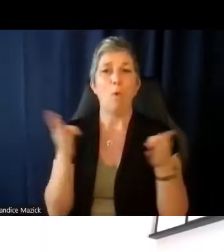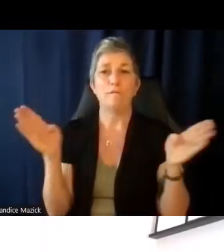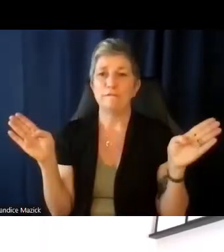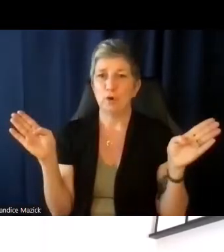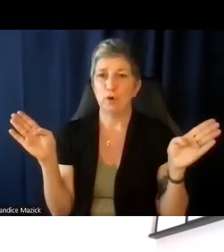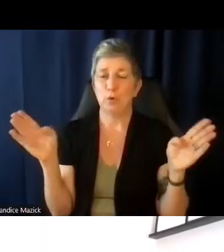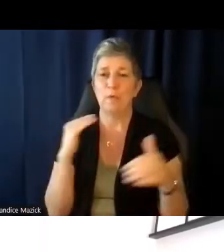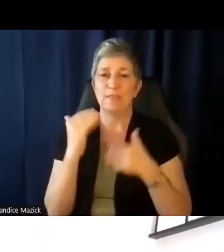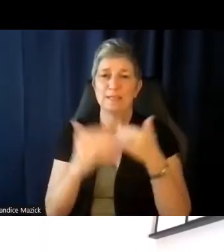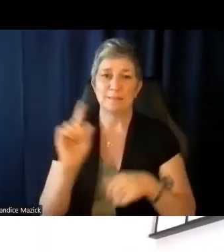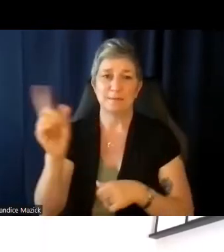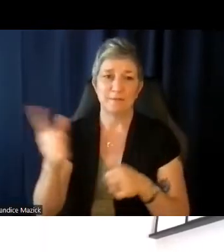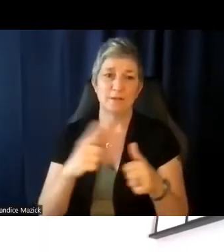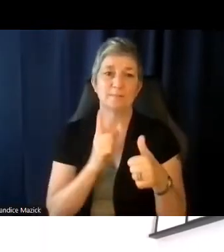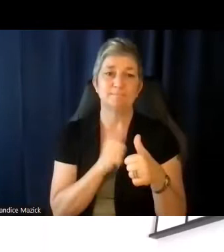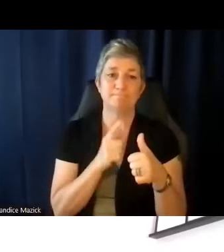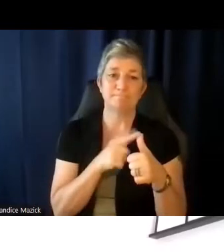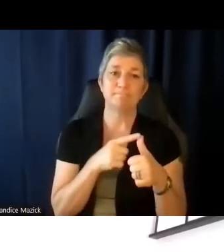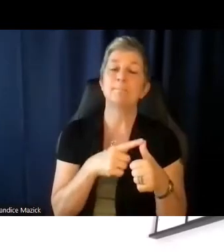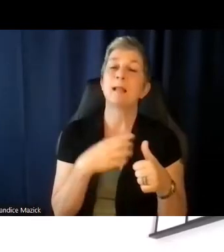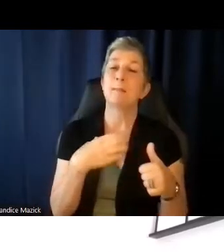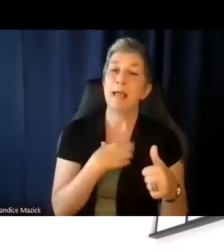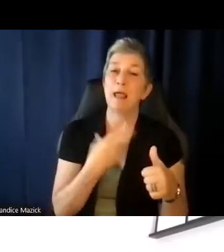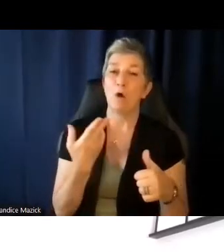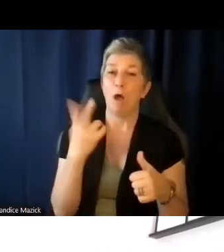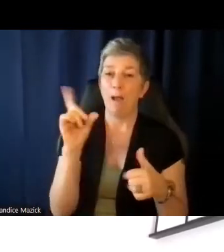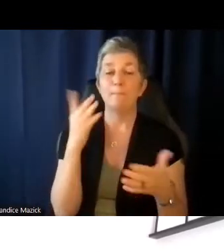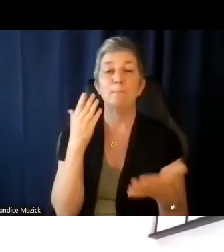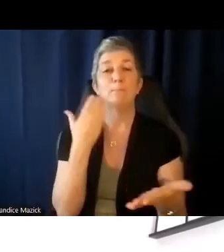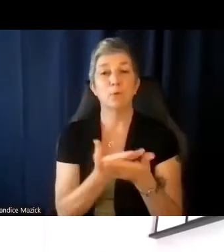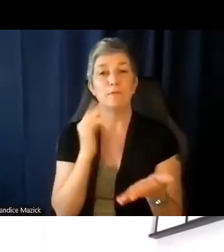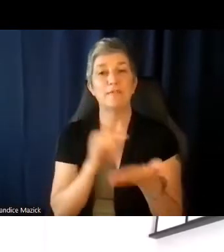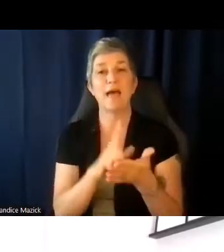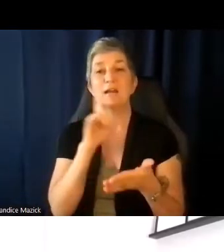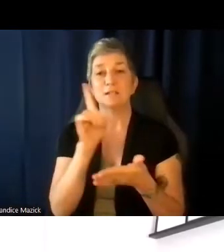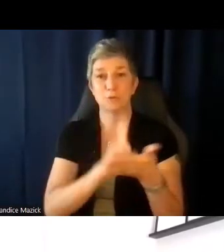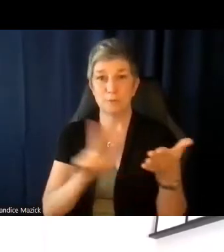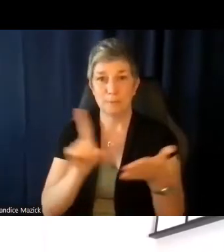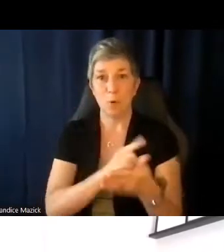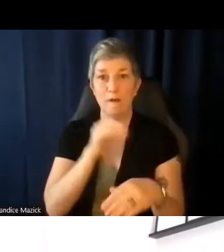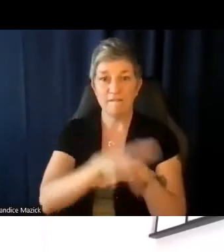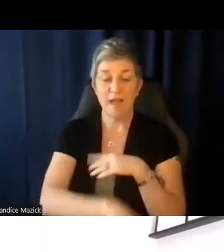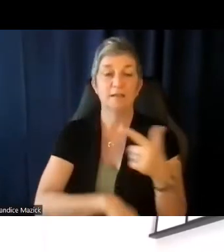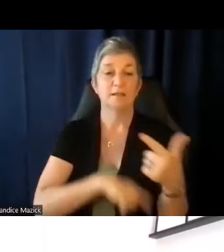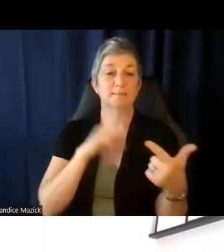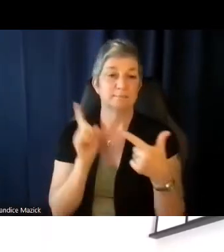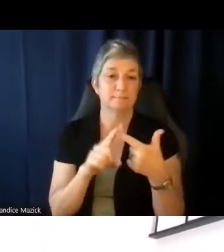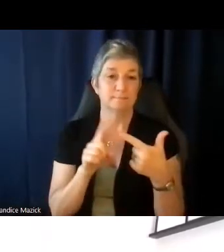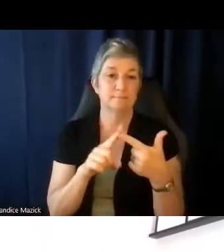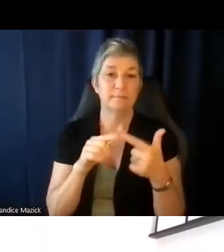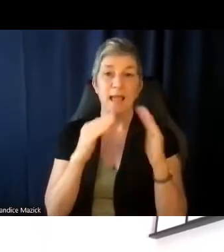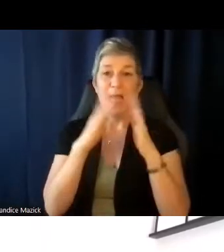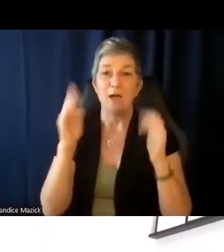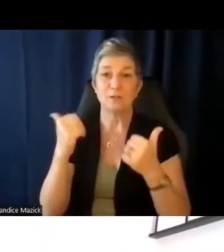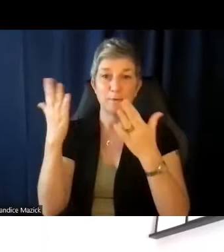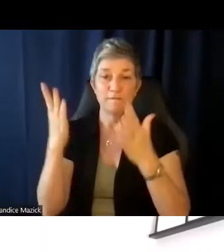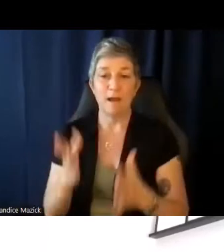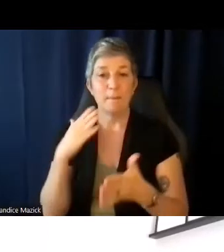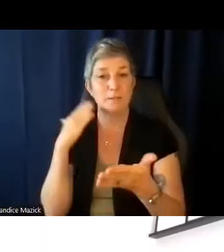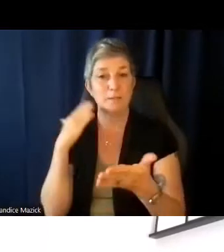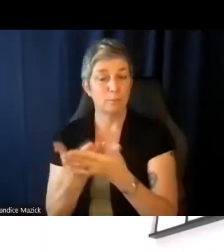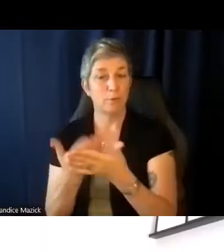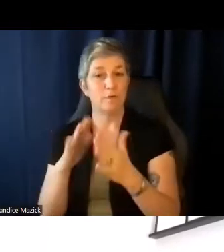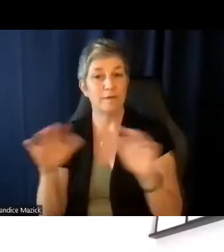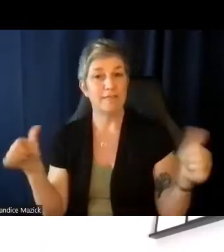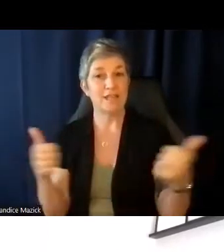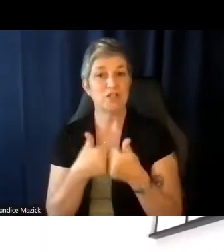steps first. But first, the plaintiff or HUD has to prove that there is a discriminatory effect. Second, the housing provider must prove that the challenged policy